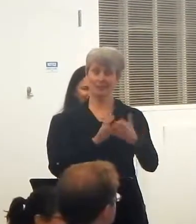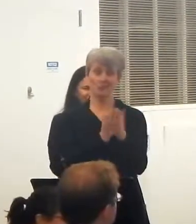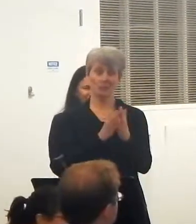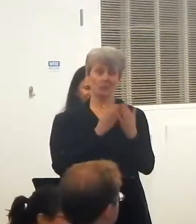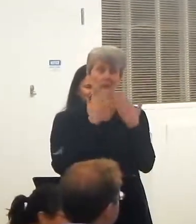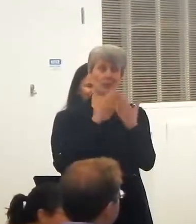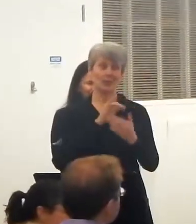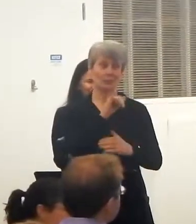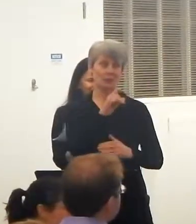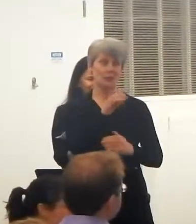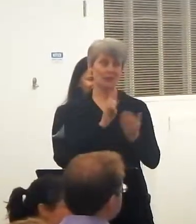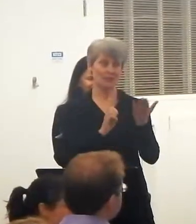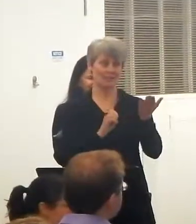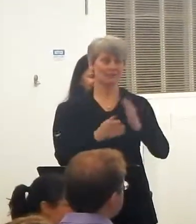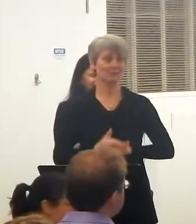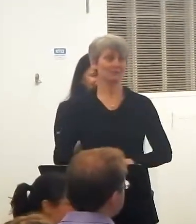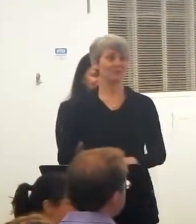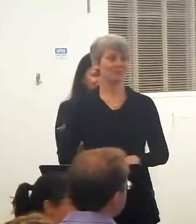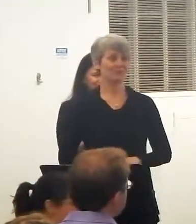much.